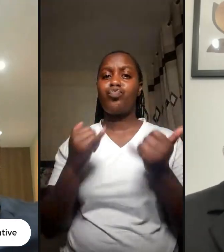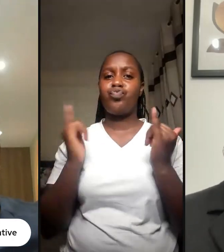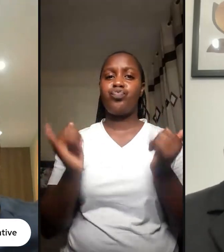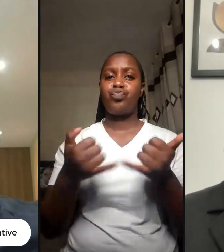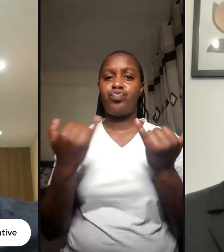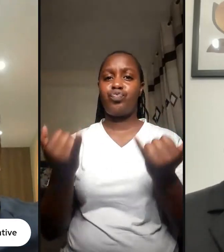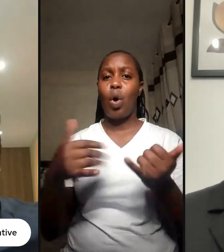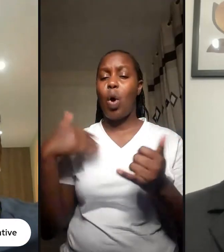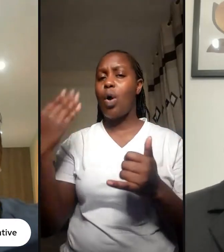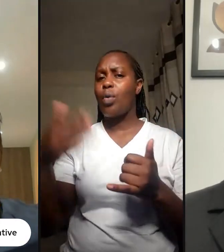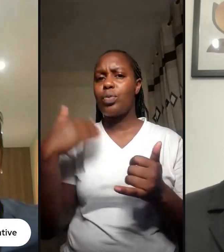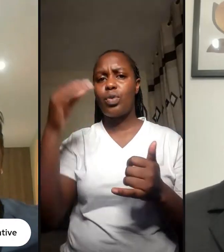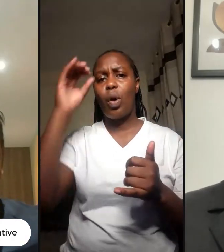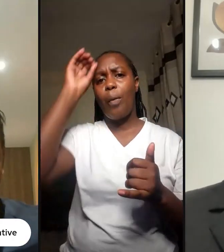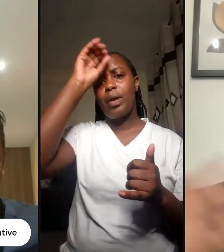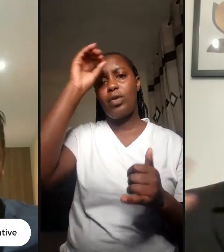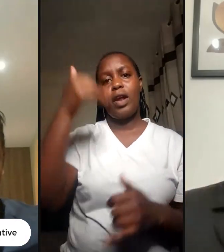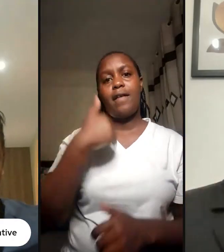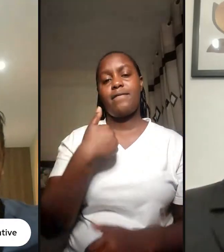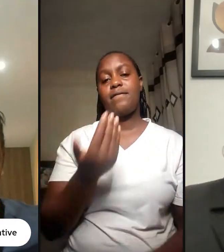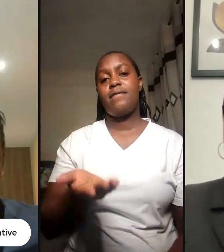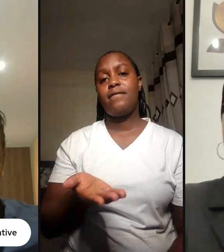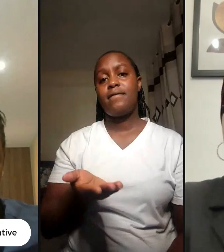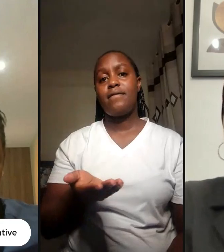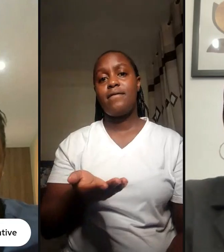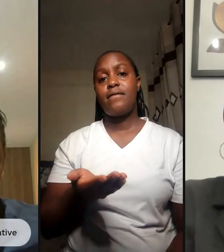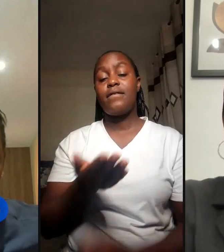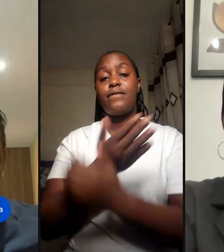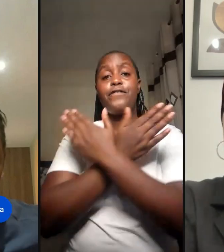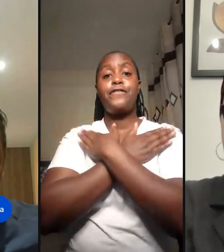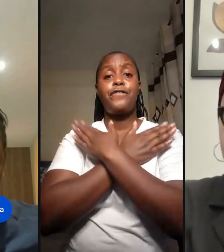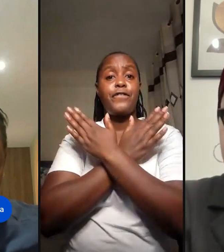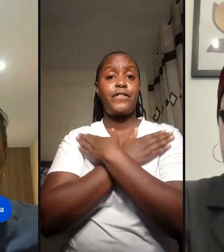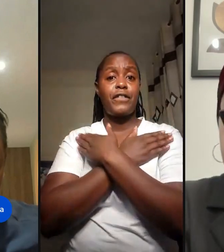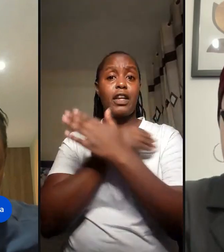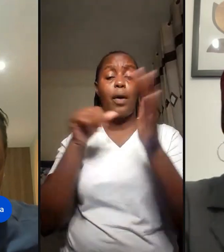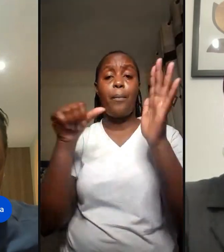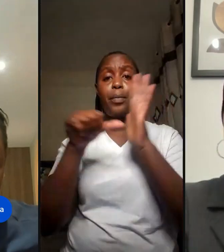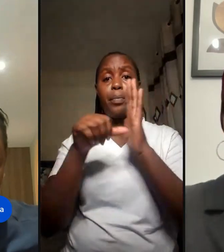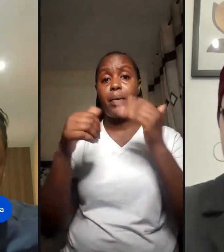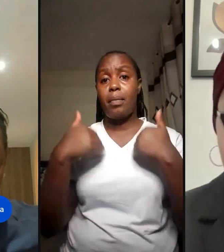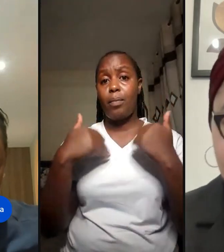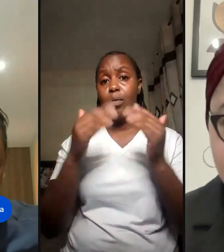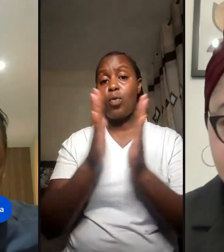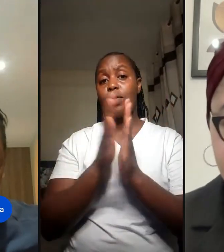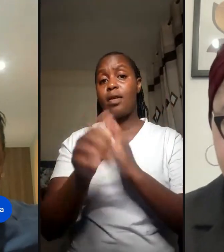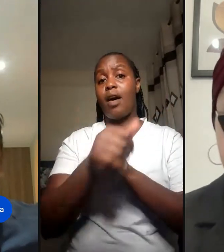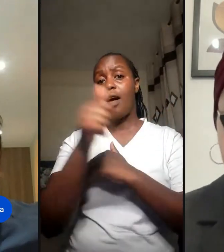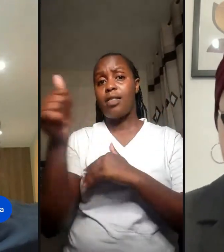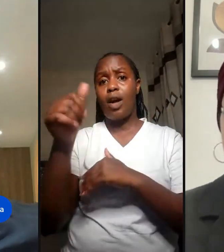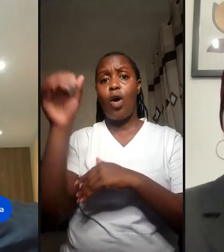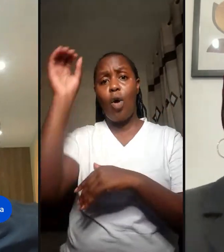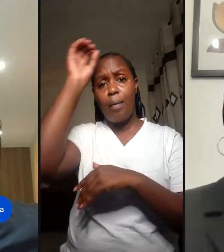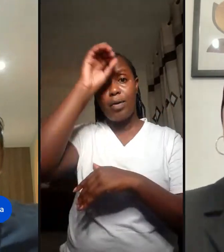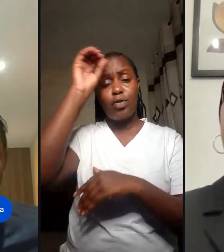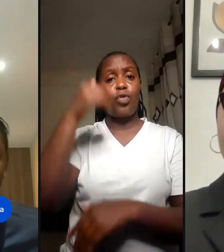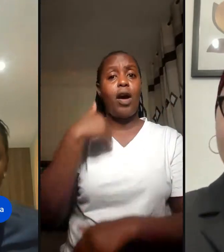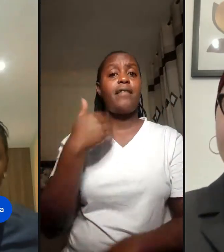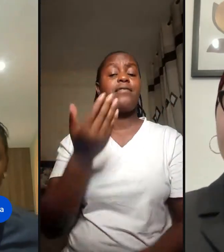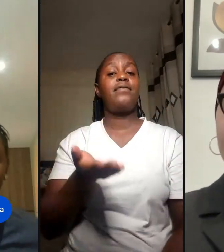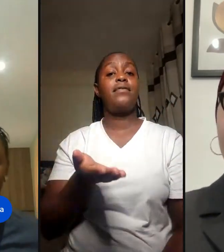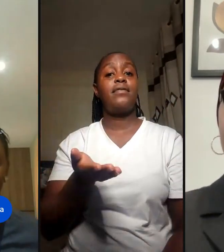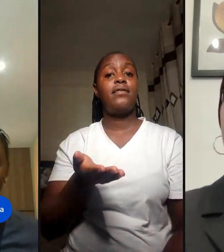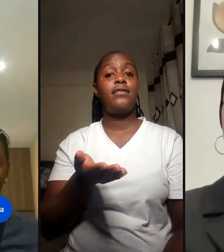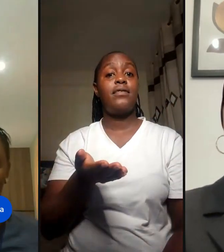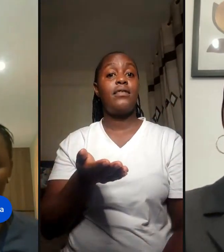opinion. Your friend has a problem with the other friends. You have an opinion. So can you